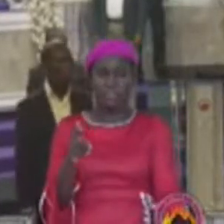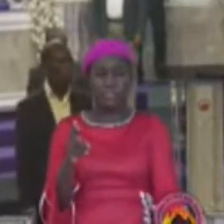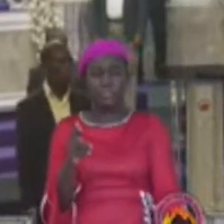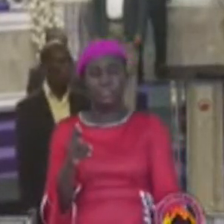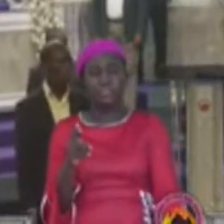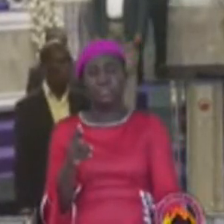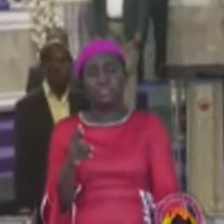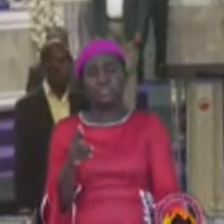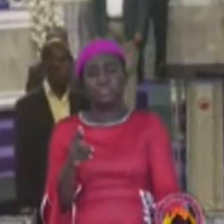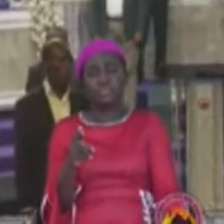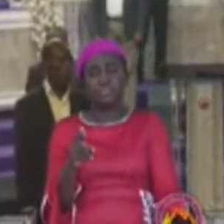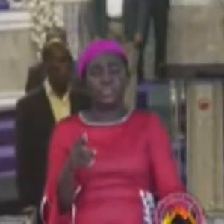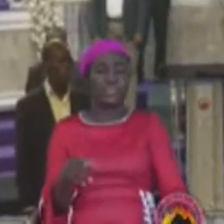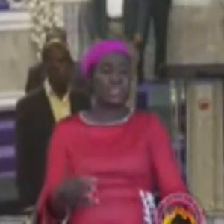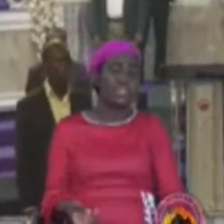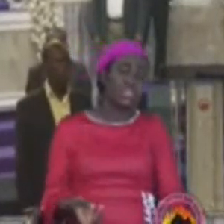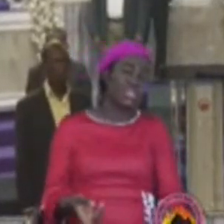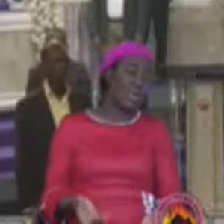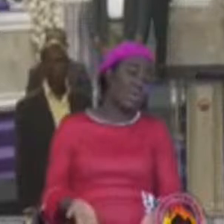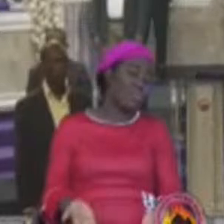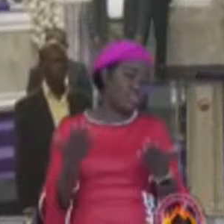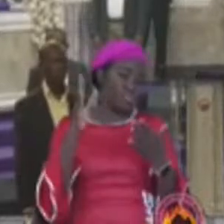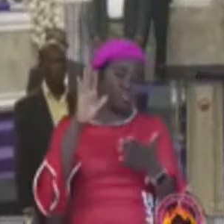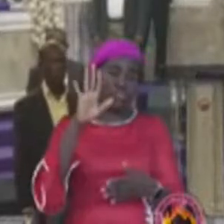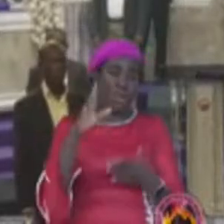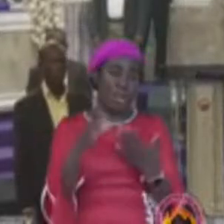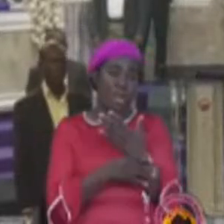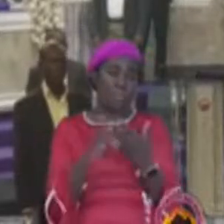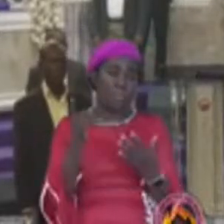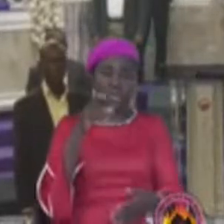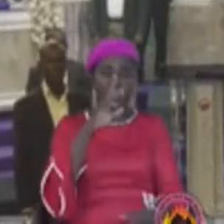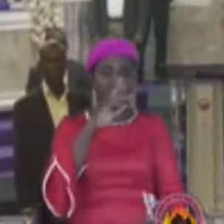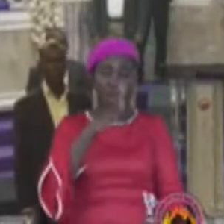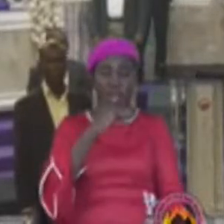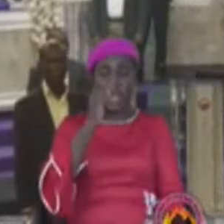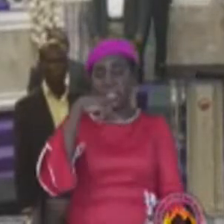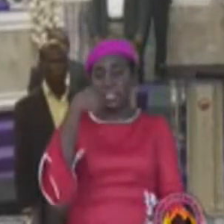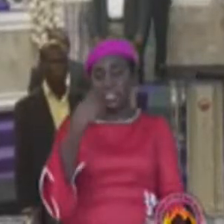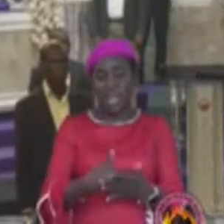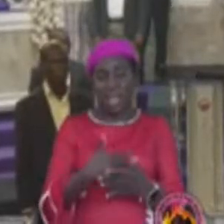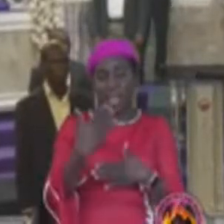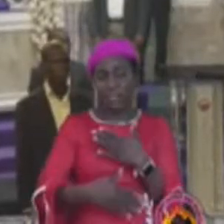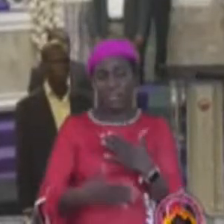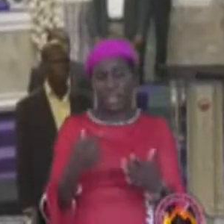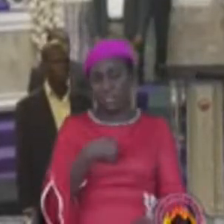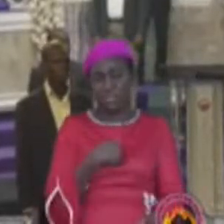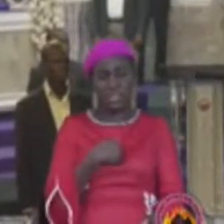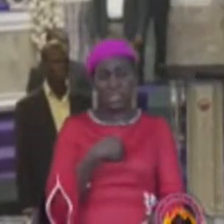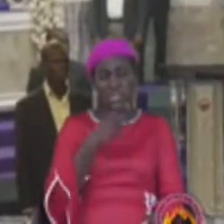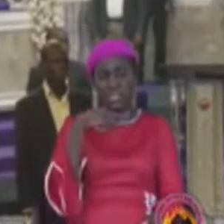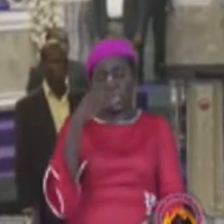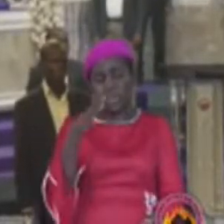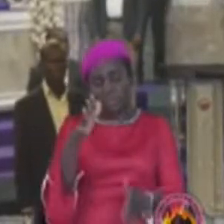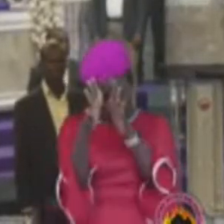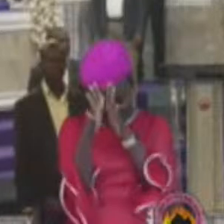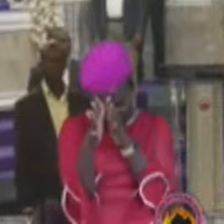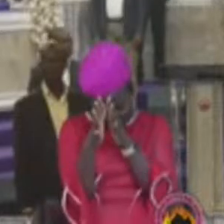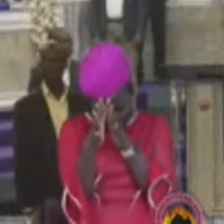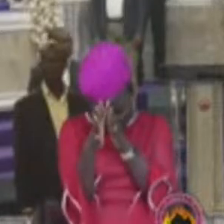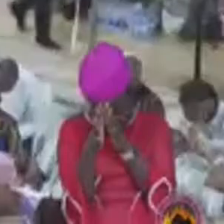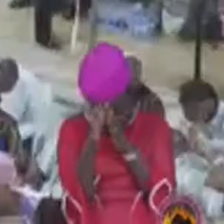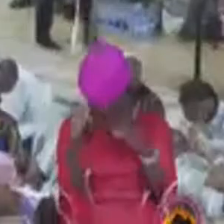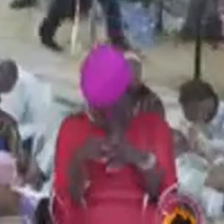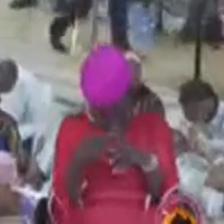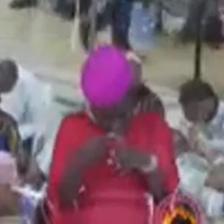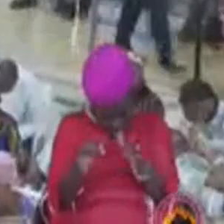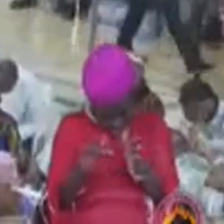are. Raise up your right hand where you are. Say what I'm going to say after me. Say, Father, in the